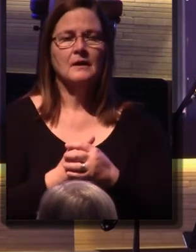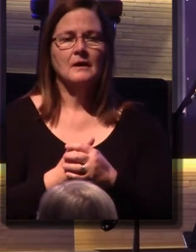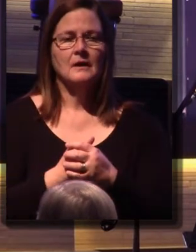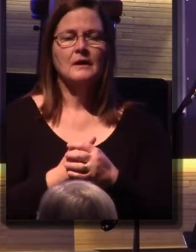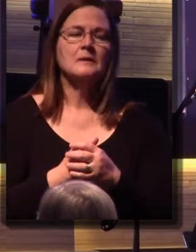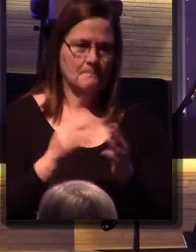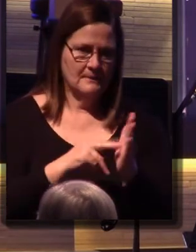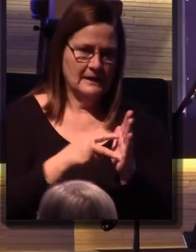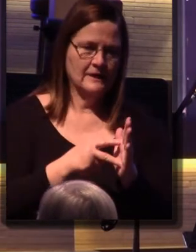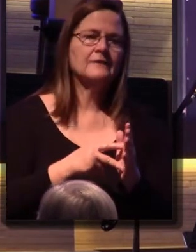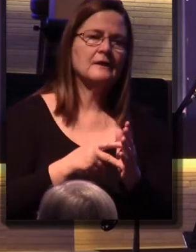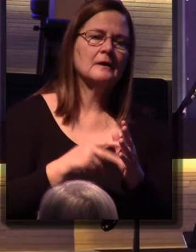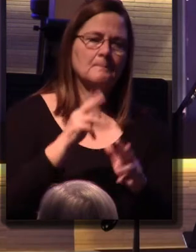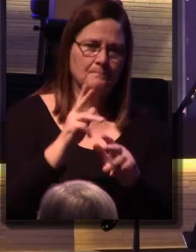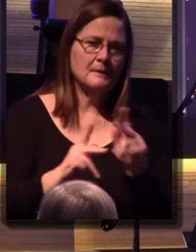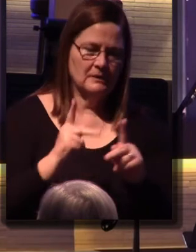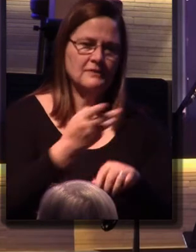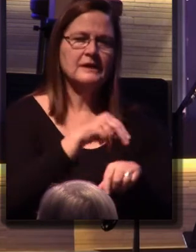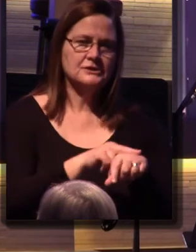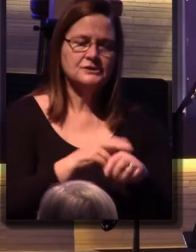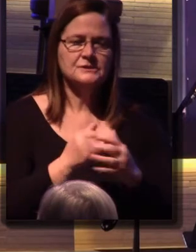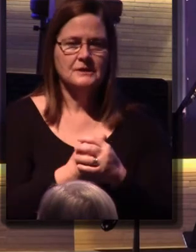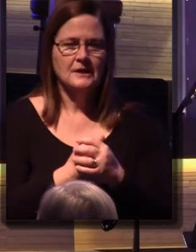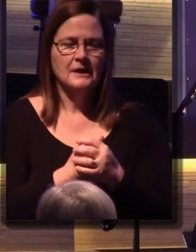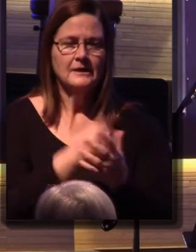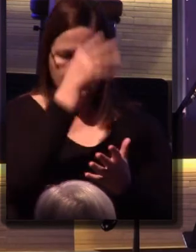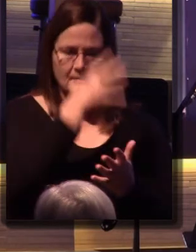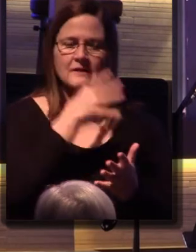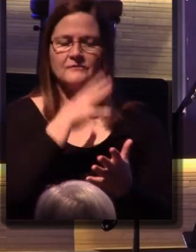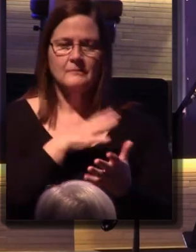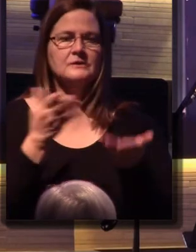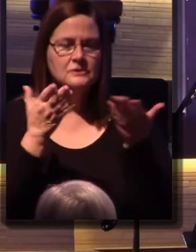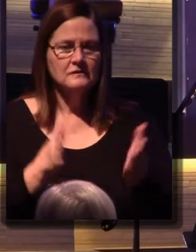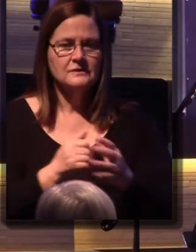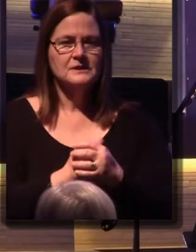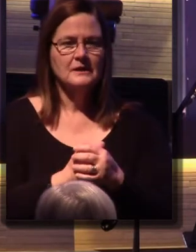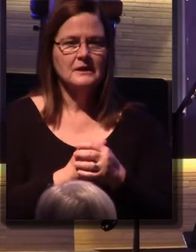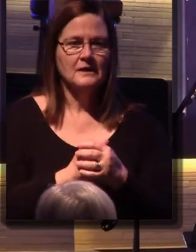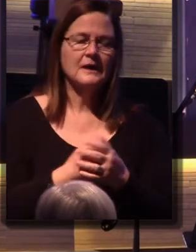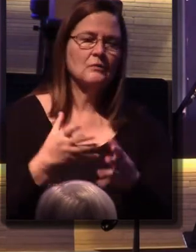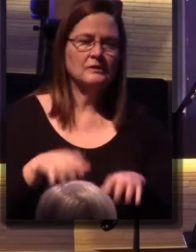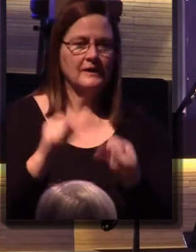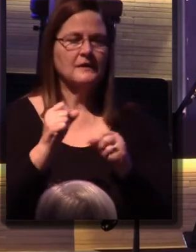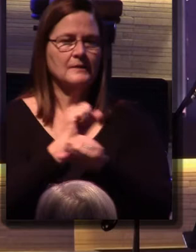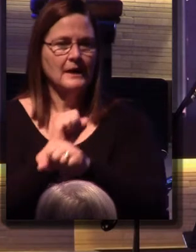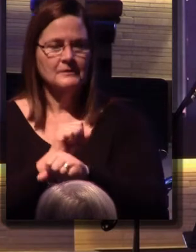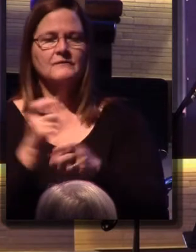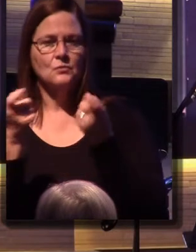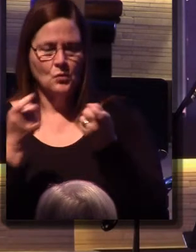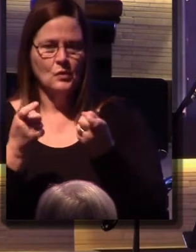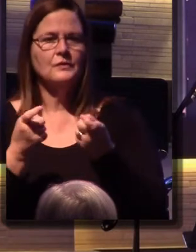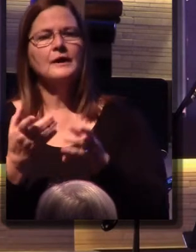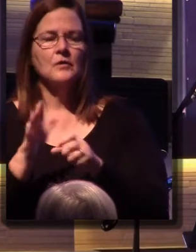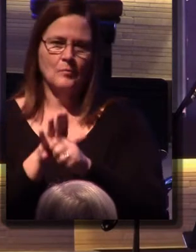and the people of the nations, as an inheritance in the land of the Lord, as male servants and female servants, and they will take their captors captive and